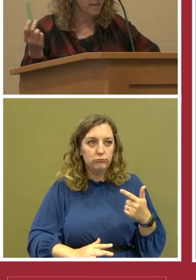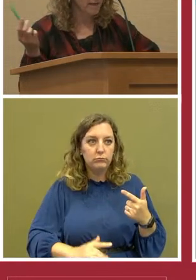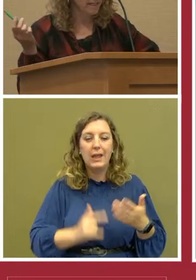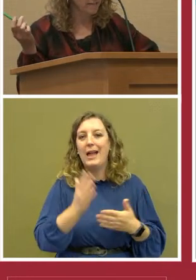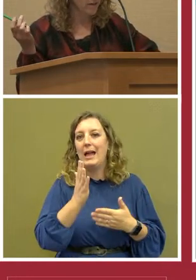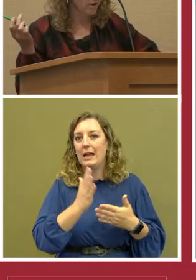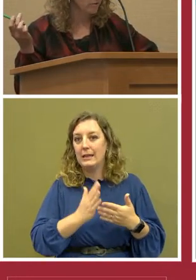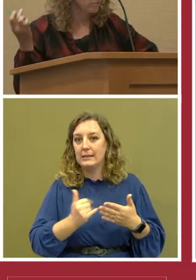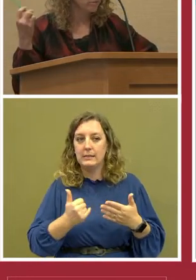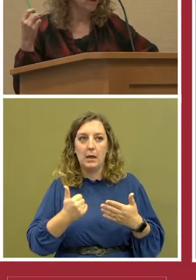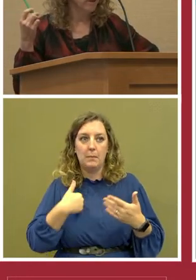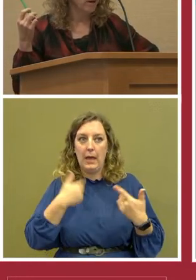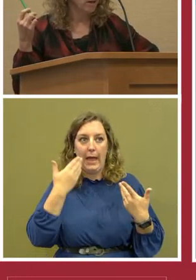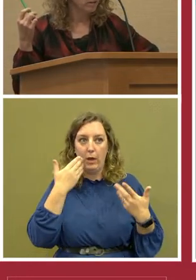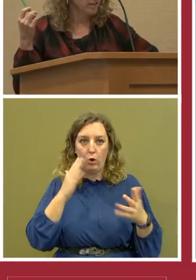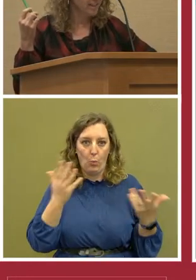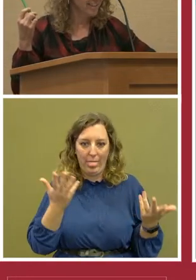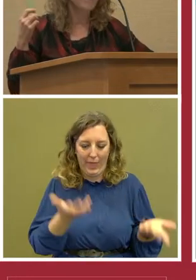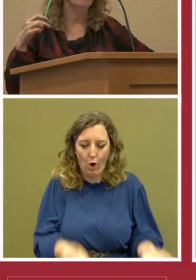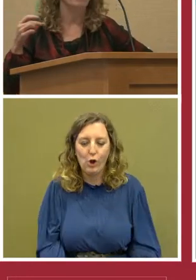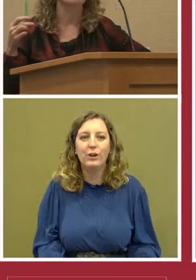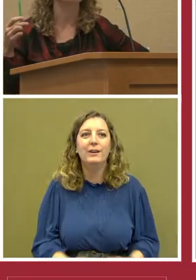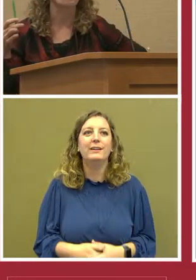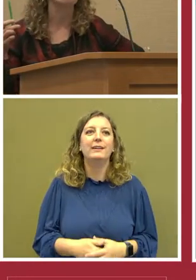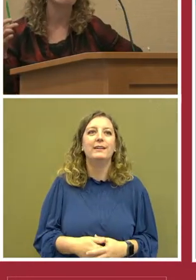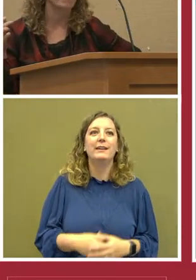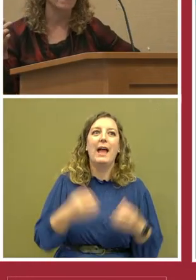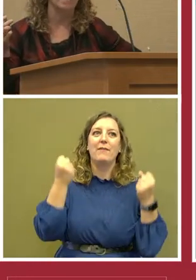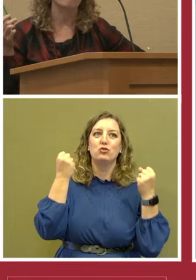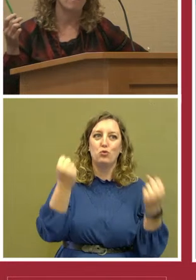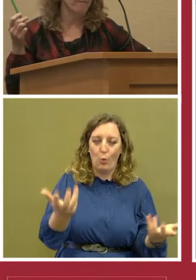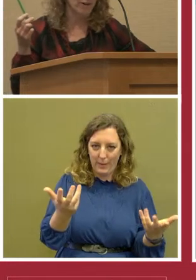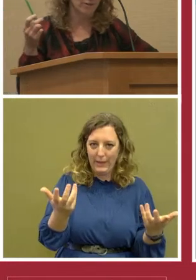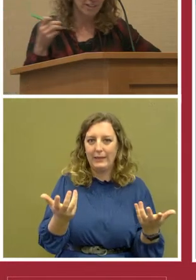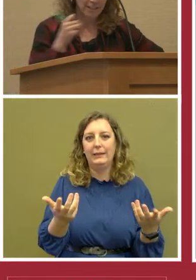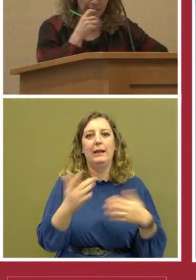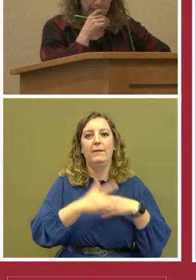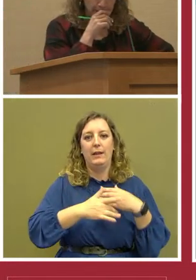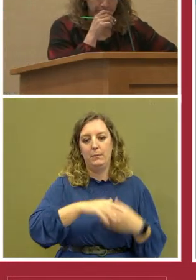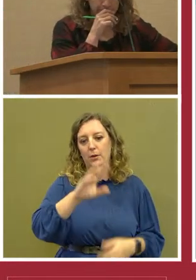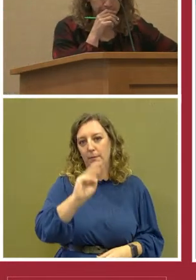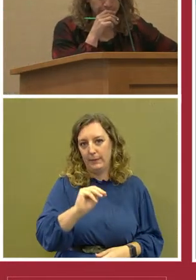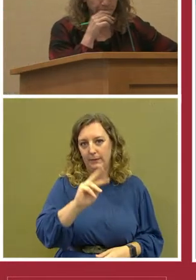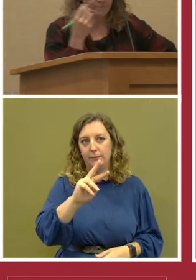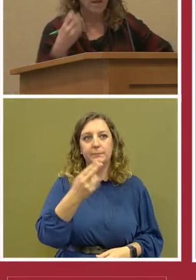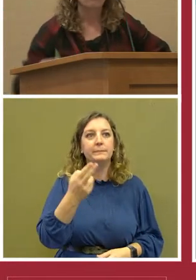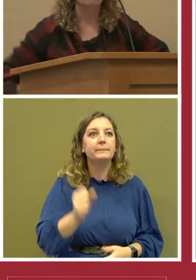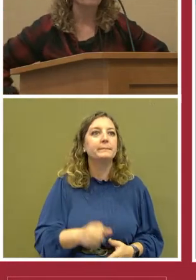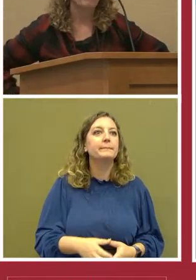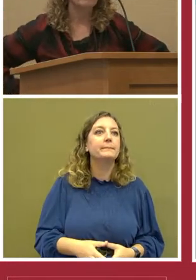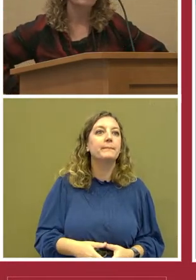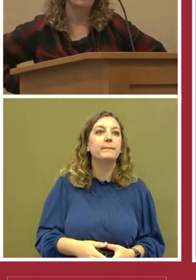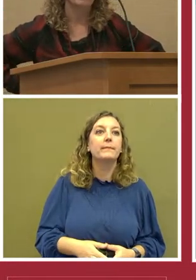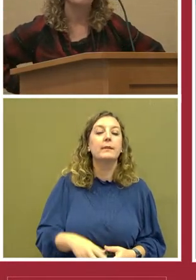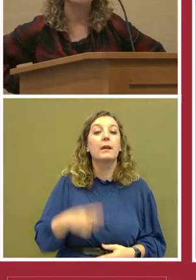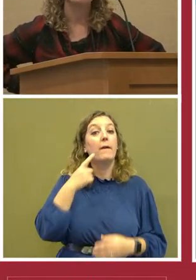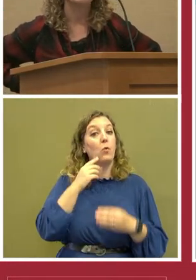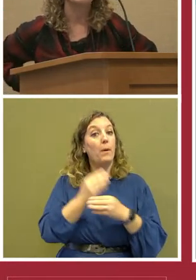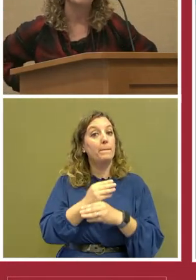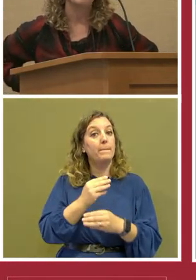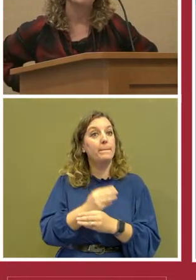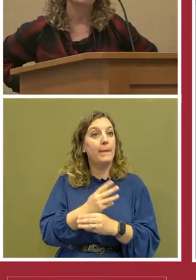Some of these I might not even know what they are. We have so many at Mountain View. For the math